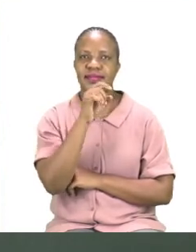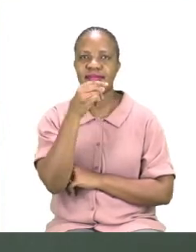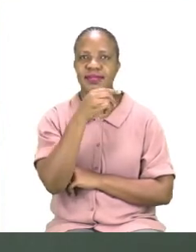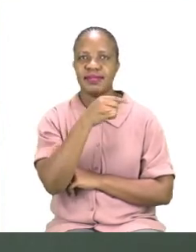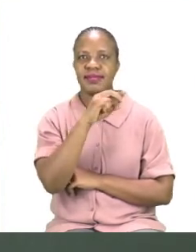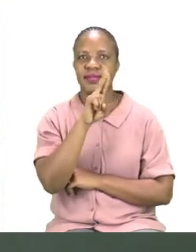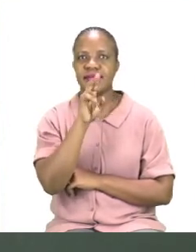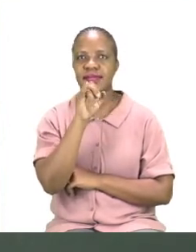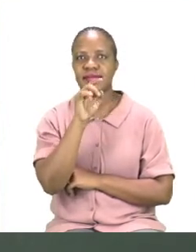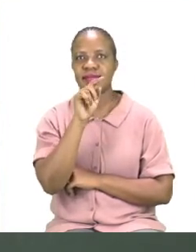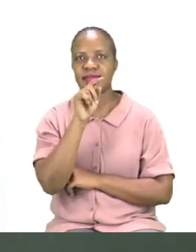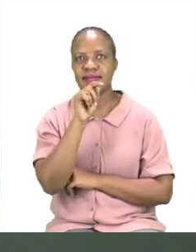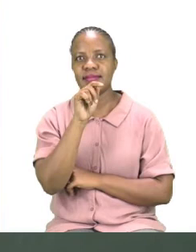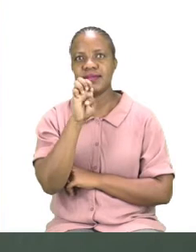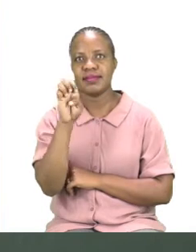18,